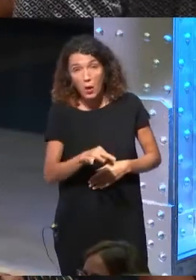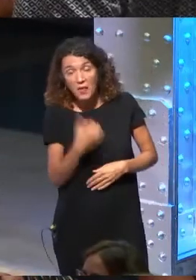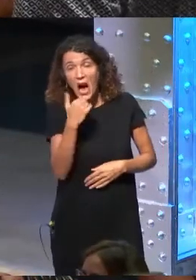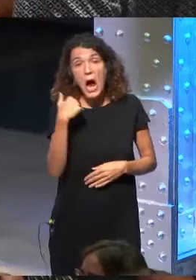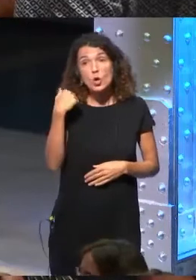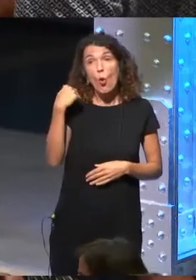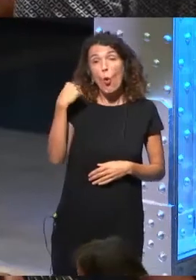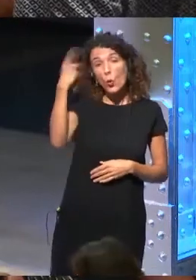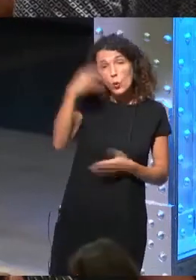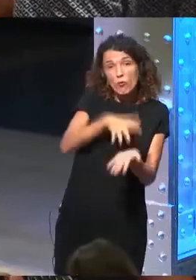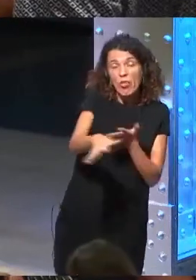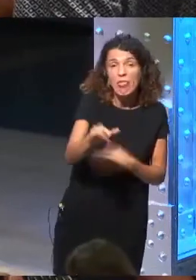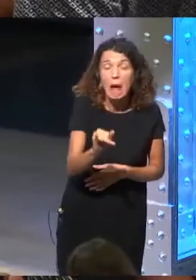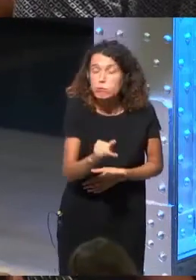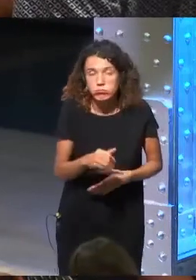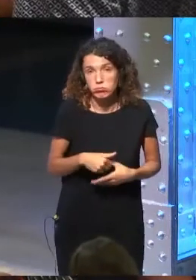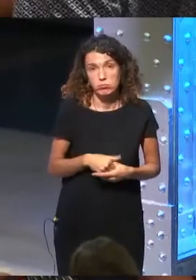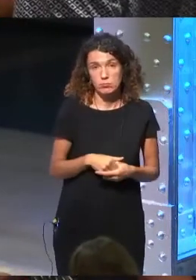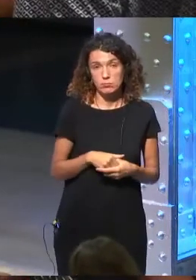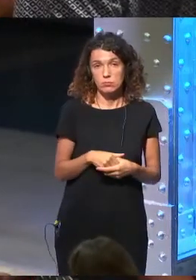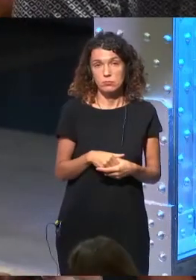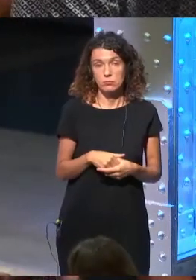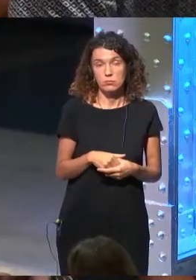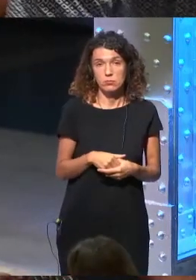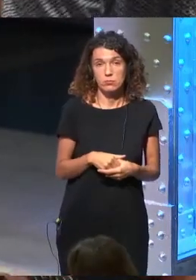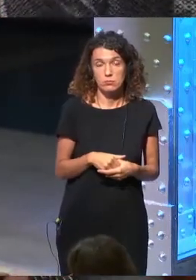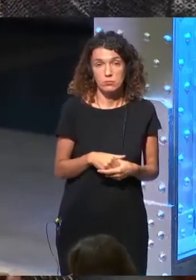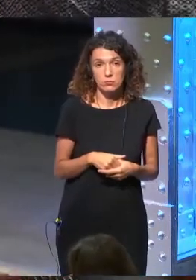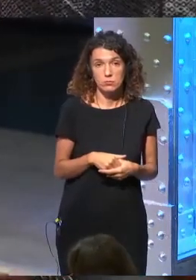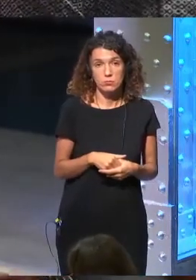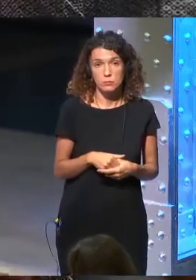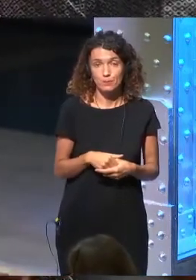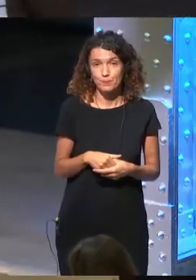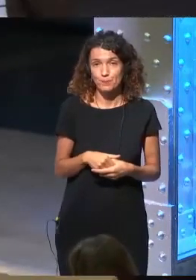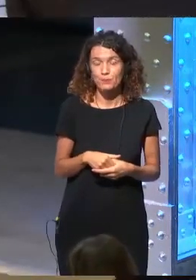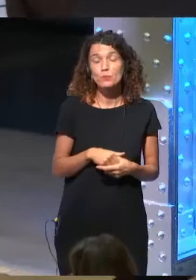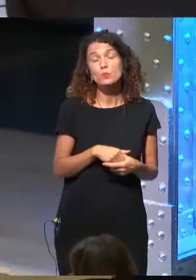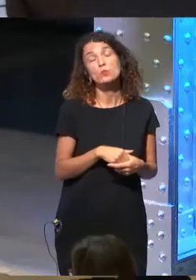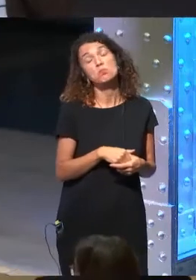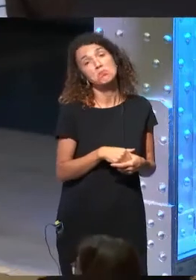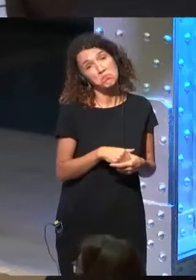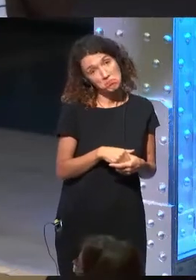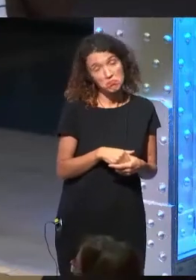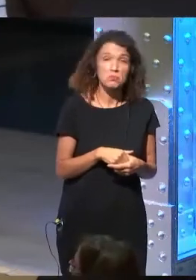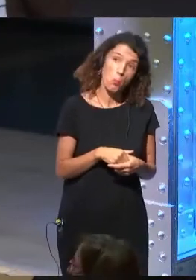See, I don't think men have got... in any individual case, that might be true.